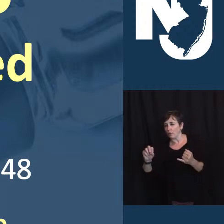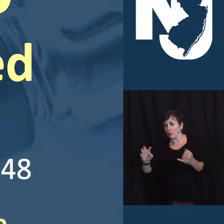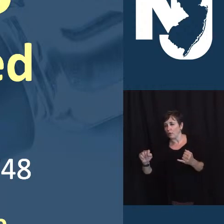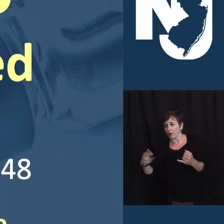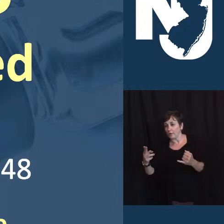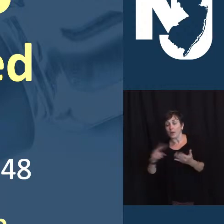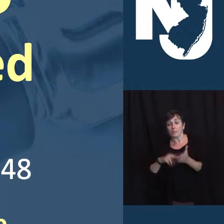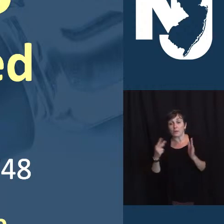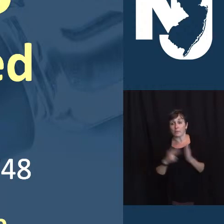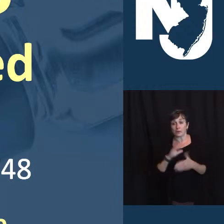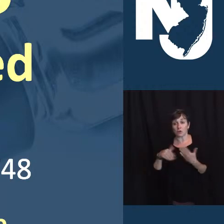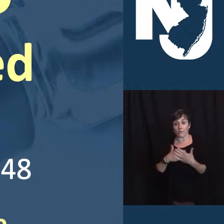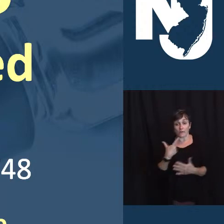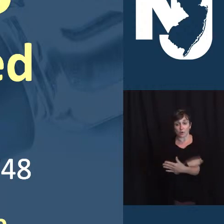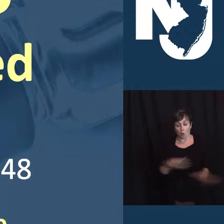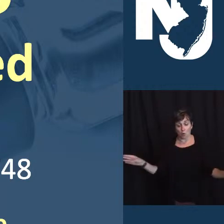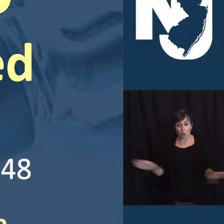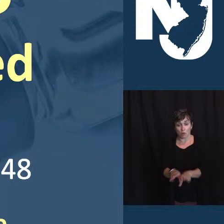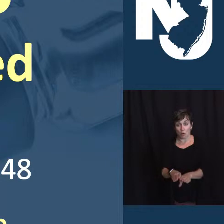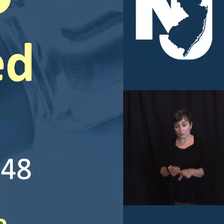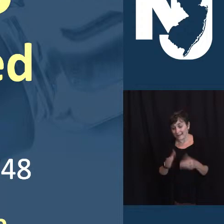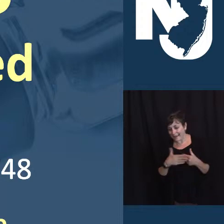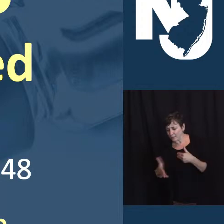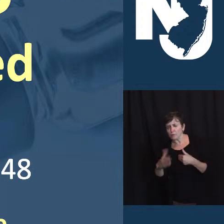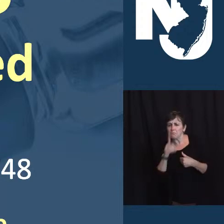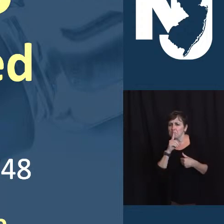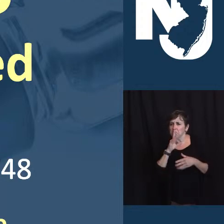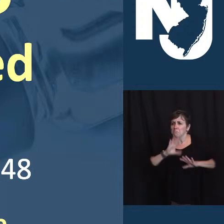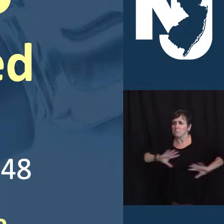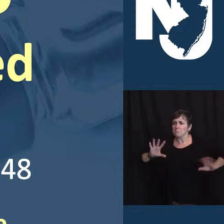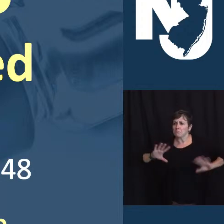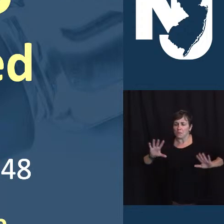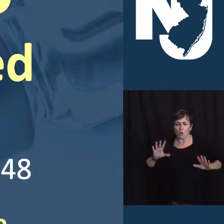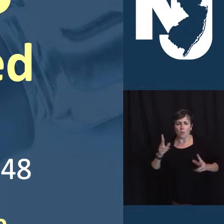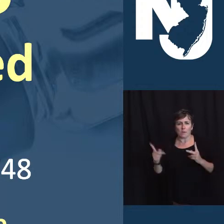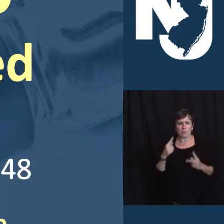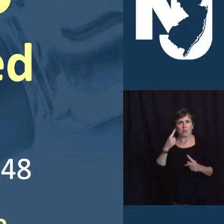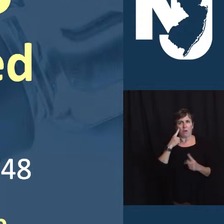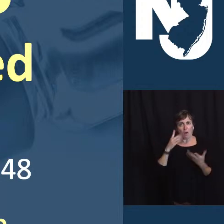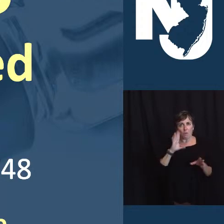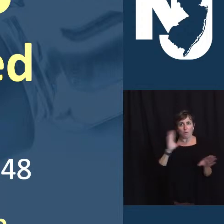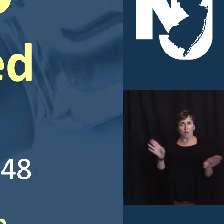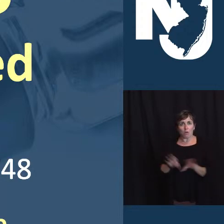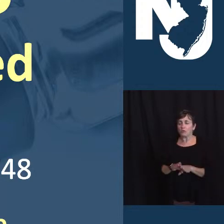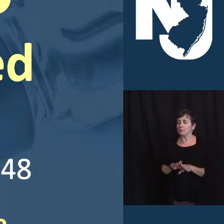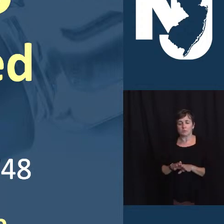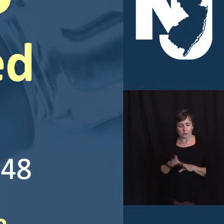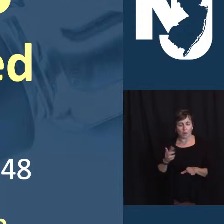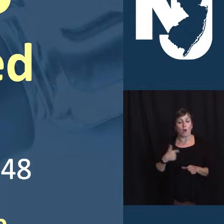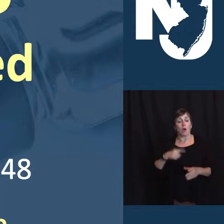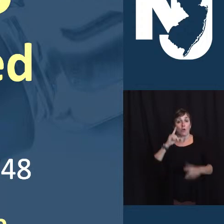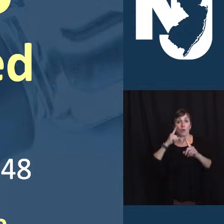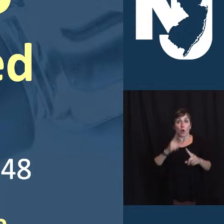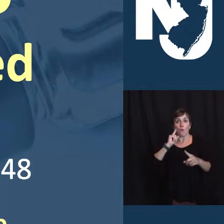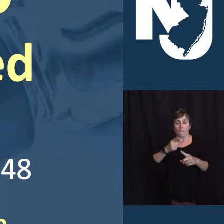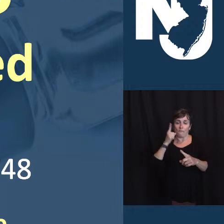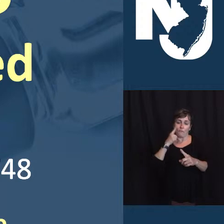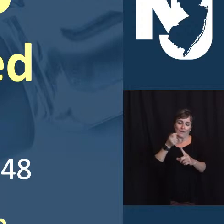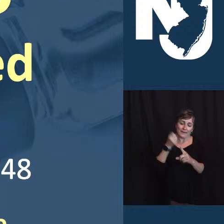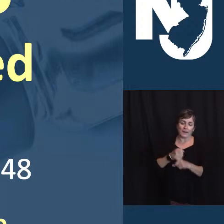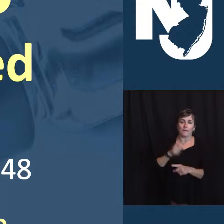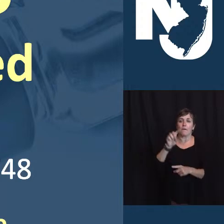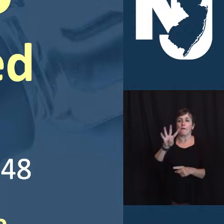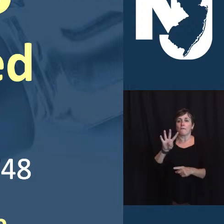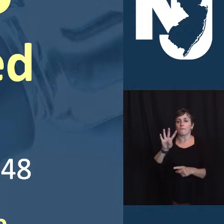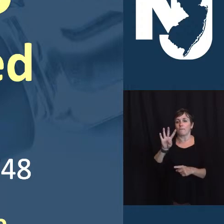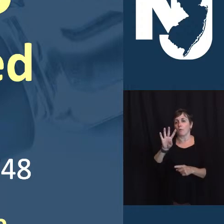June 30th, Judy, right? So this is a myth that we also want to break. That's our goal for June 30th. We're not hanging up our spikes on June 30th.